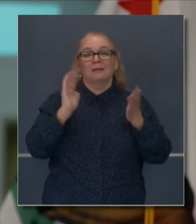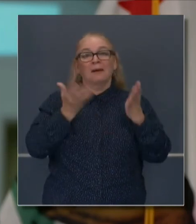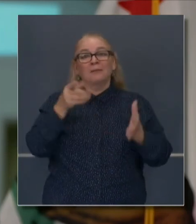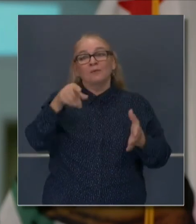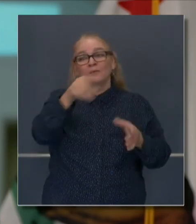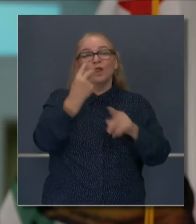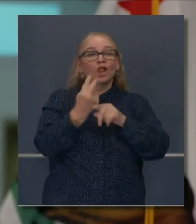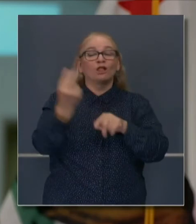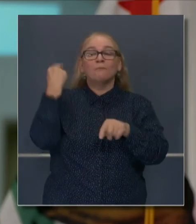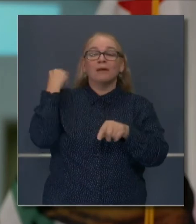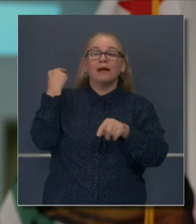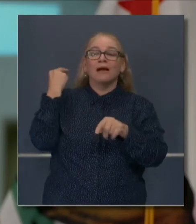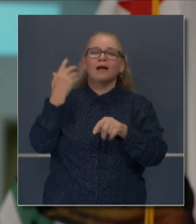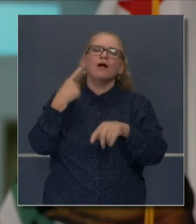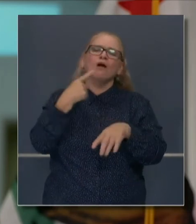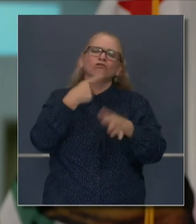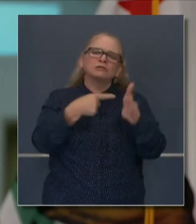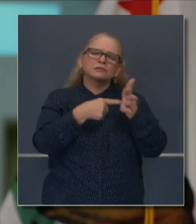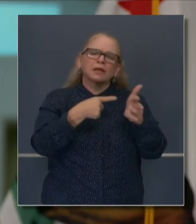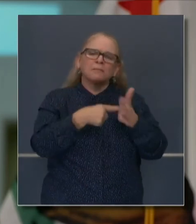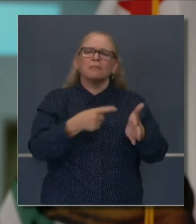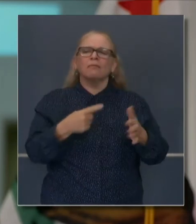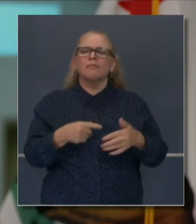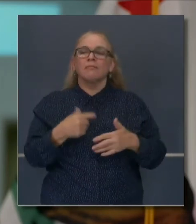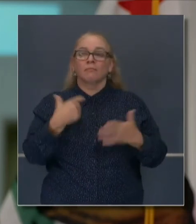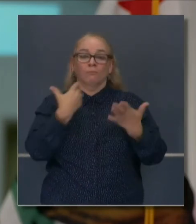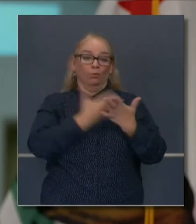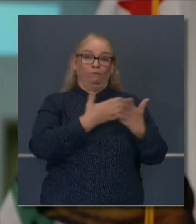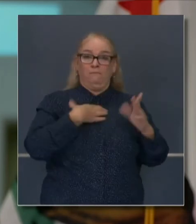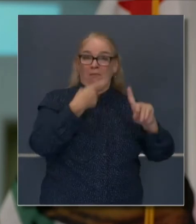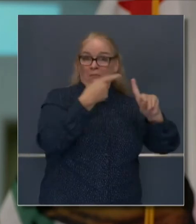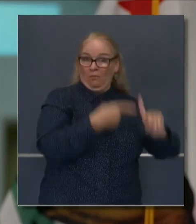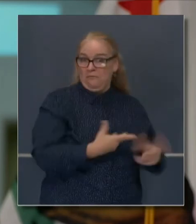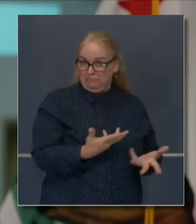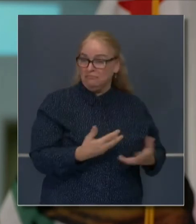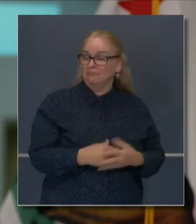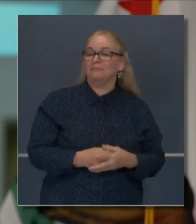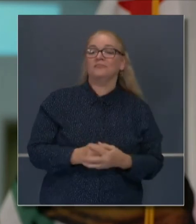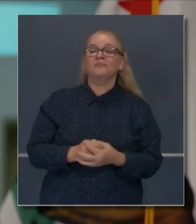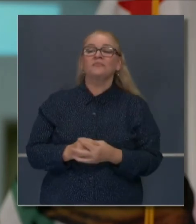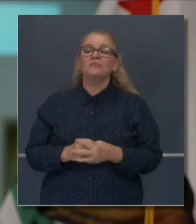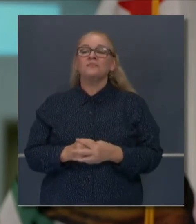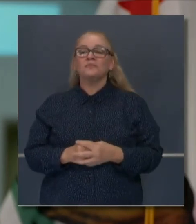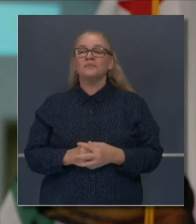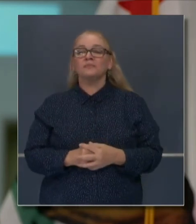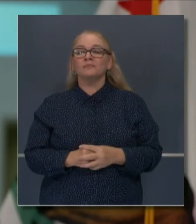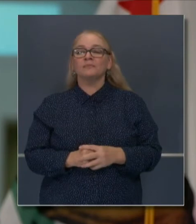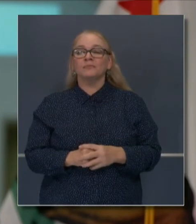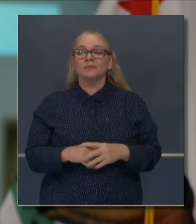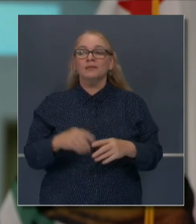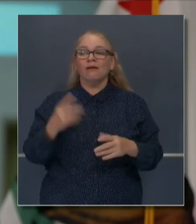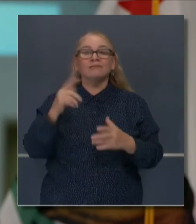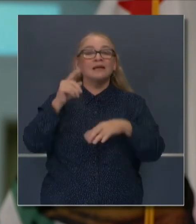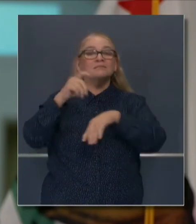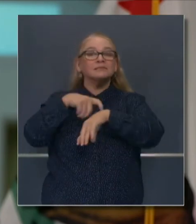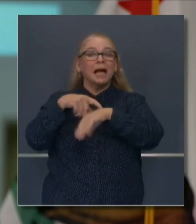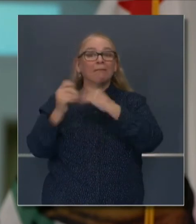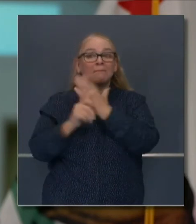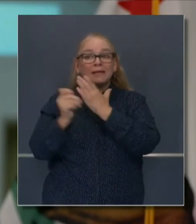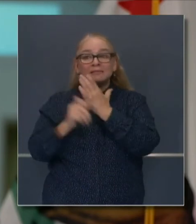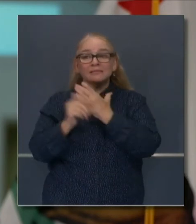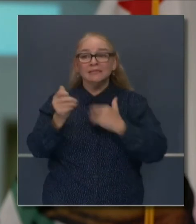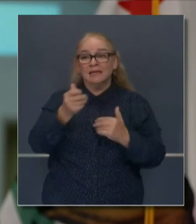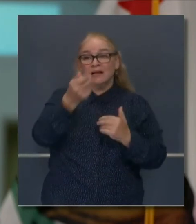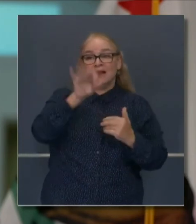as an example, a proof point, a point of reference to a edition of Time magazine that was done in